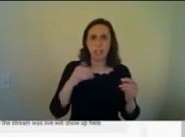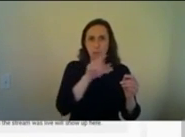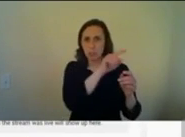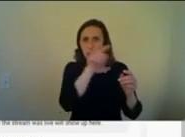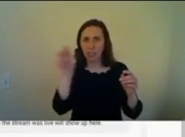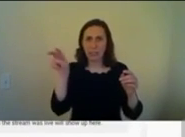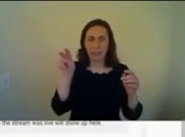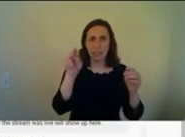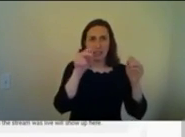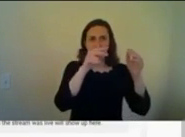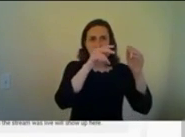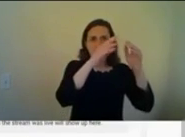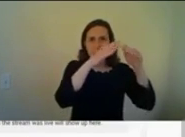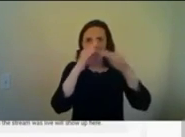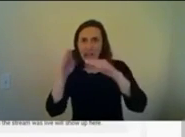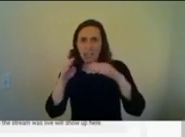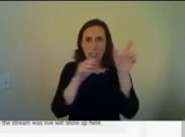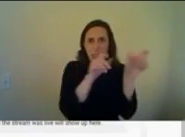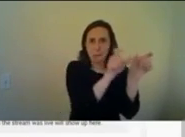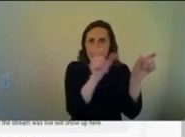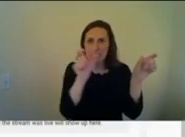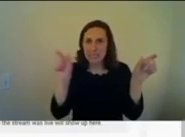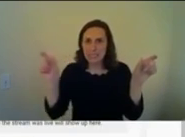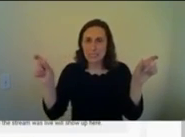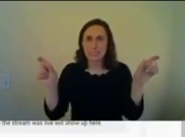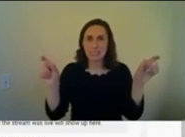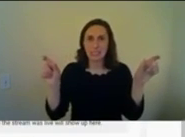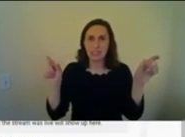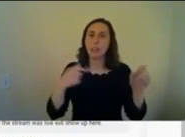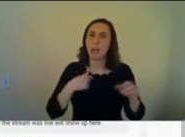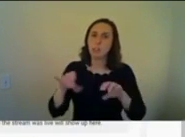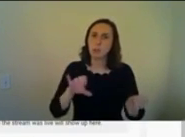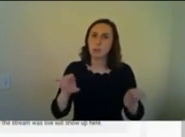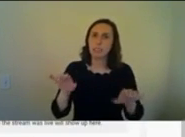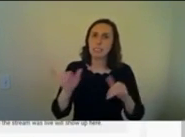look at the pieces. So I'm going to do what we did before,